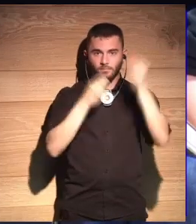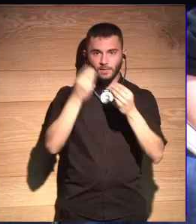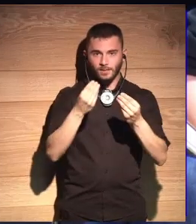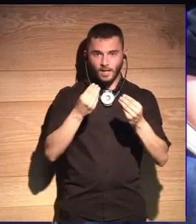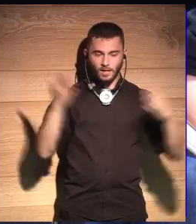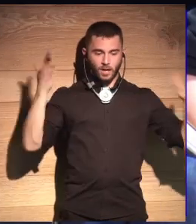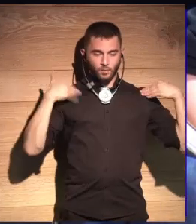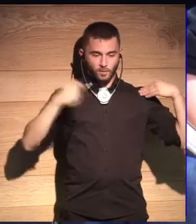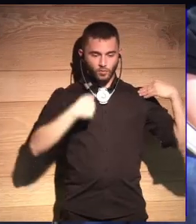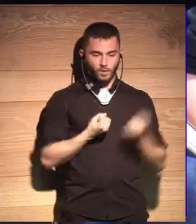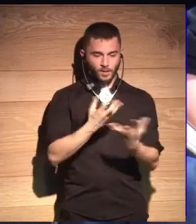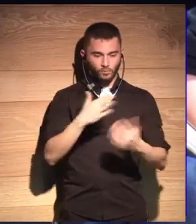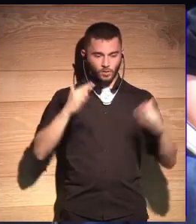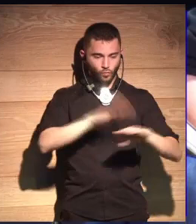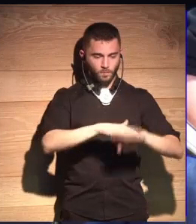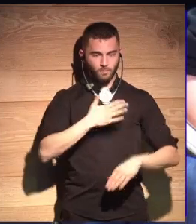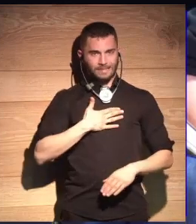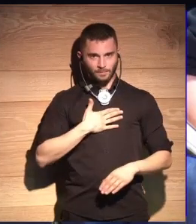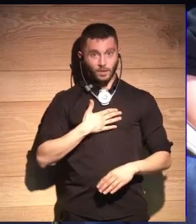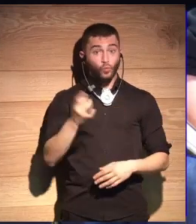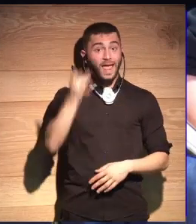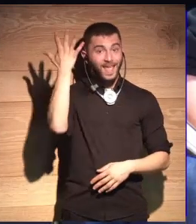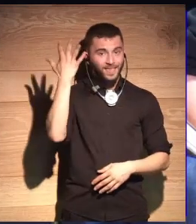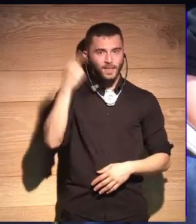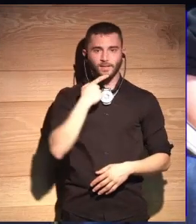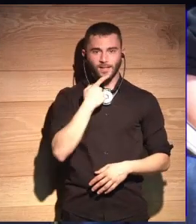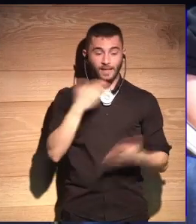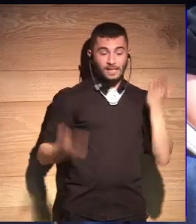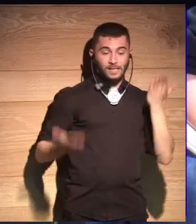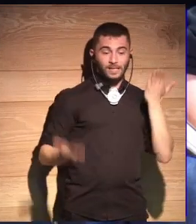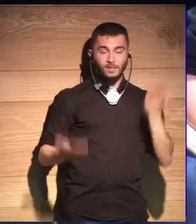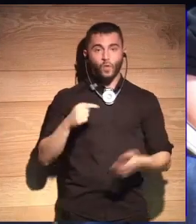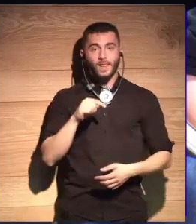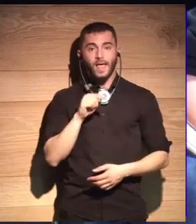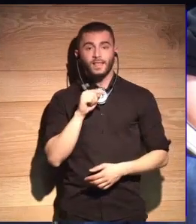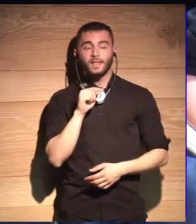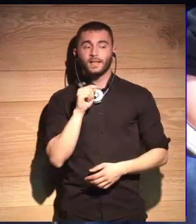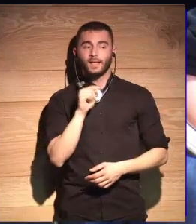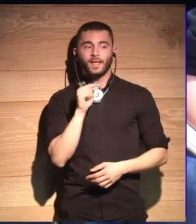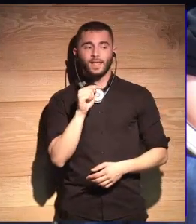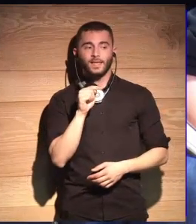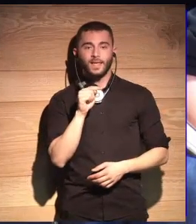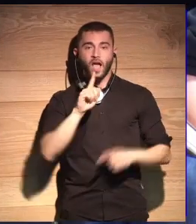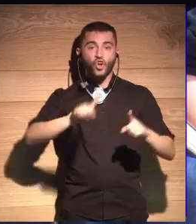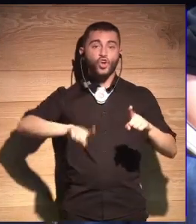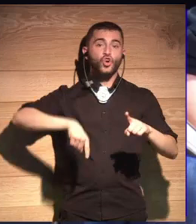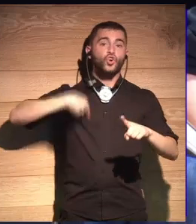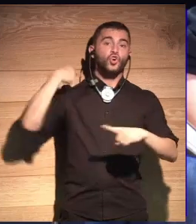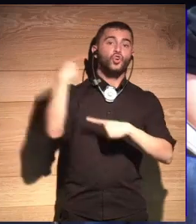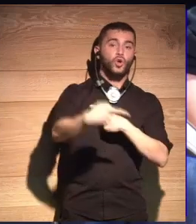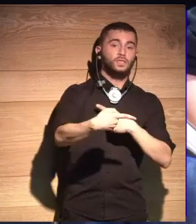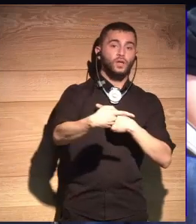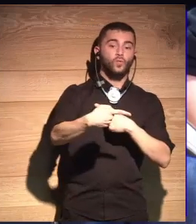it's an ideology which says that inequality is not the result of class or structure, but the result of competition